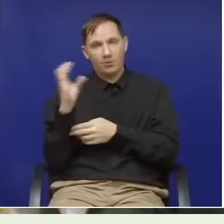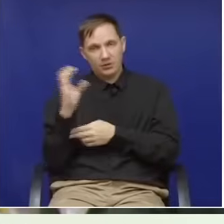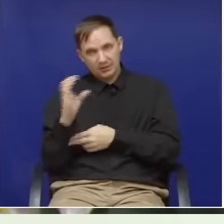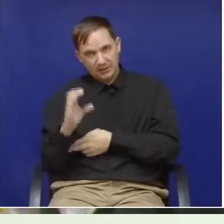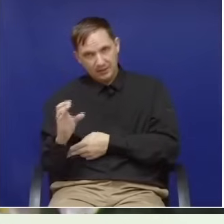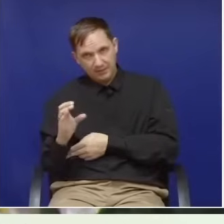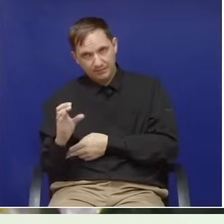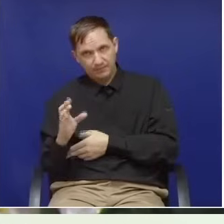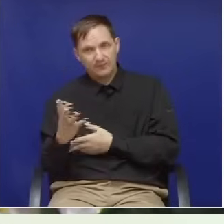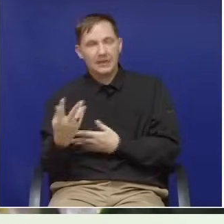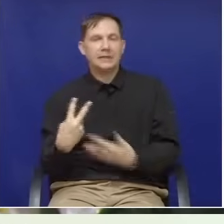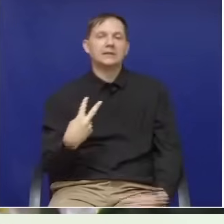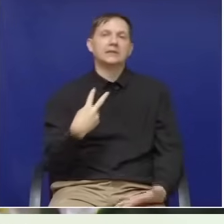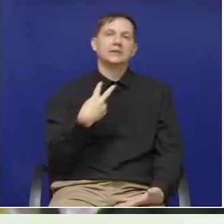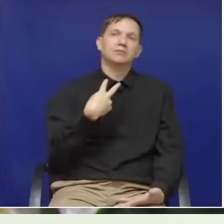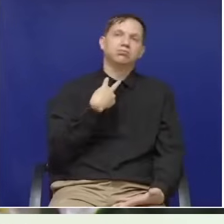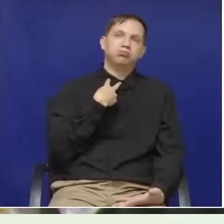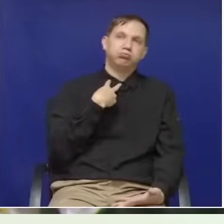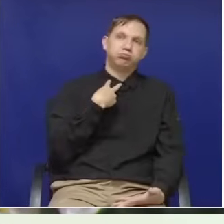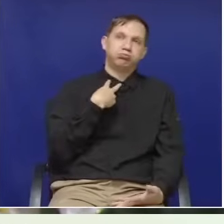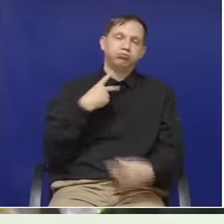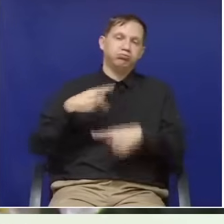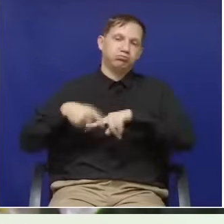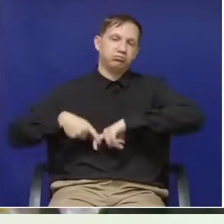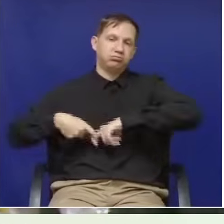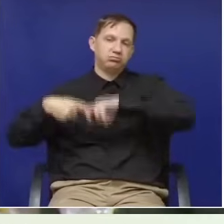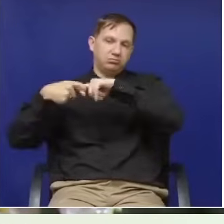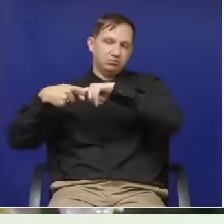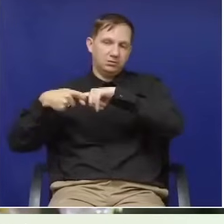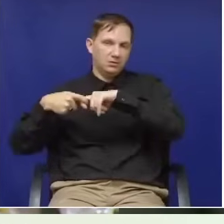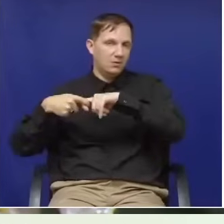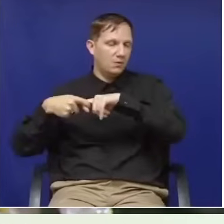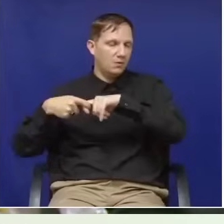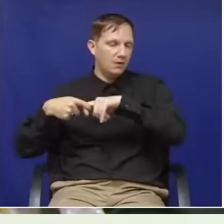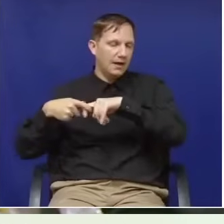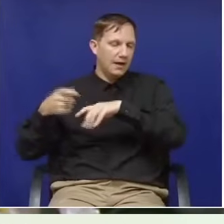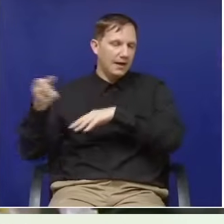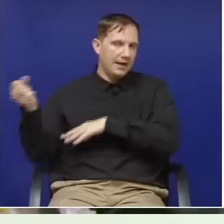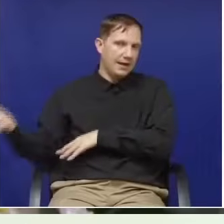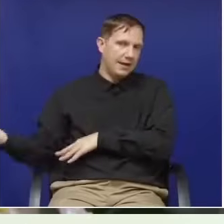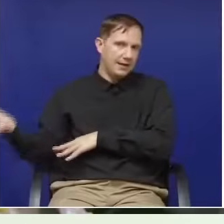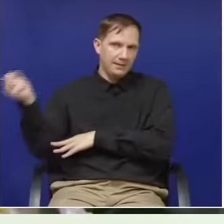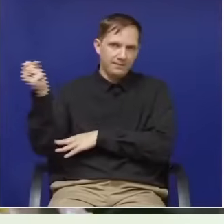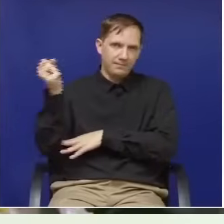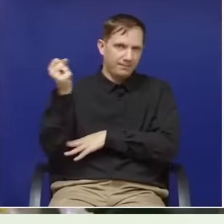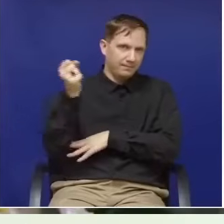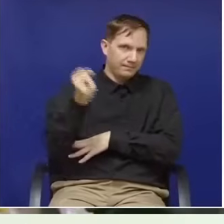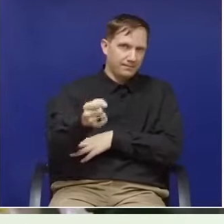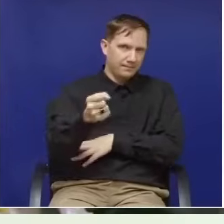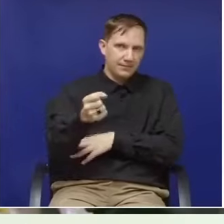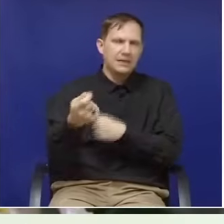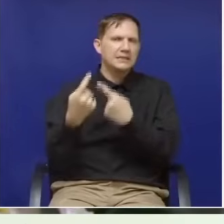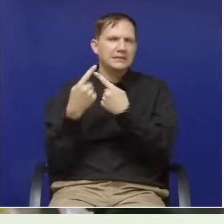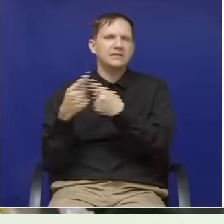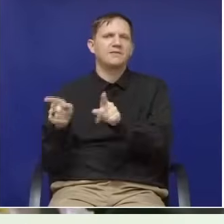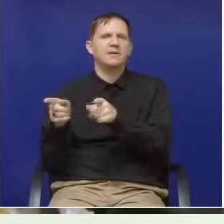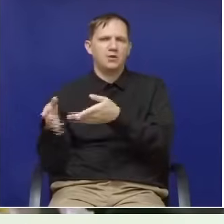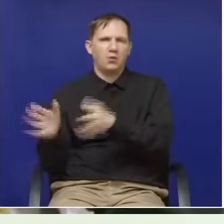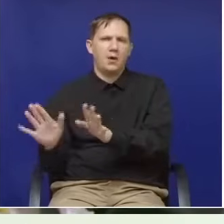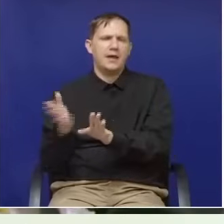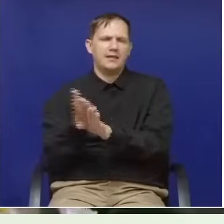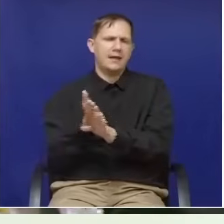of course unfortunately is on suspension, his appointment was done different from the